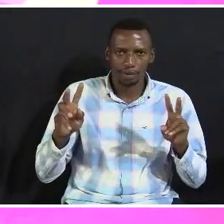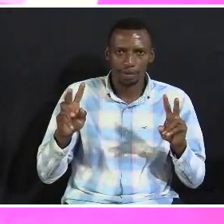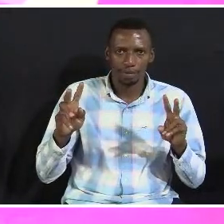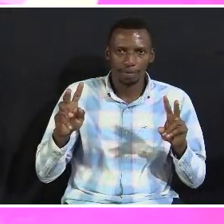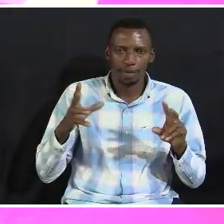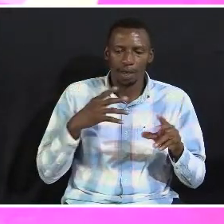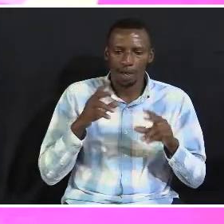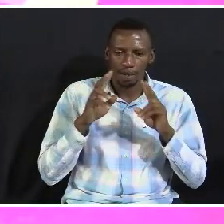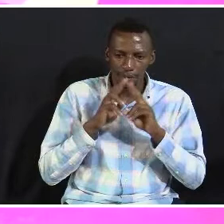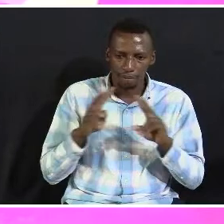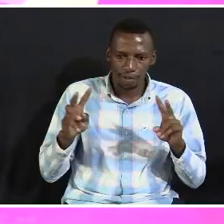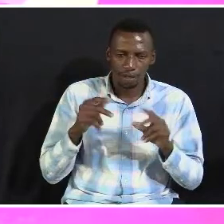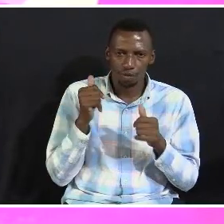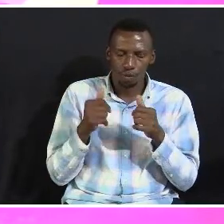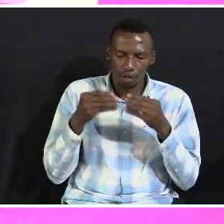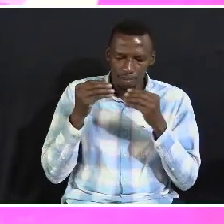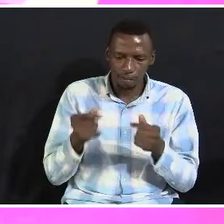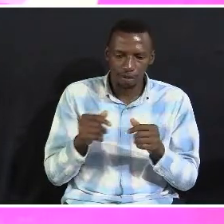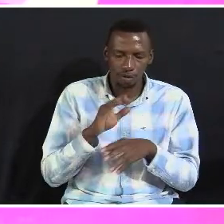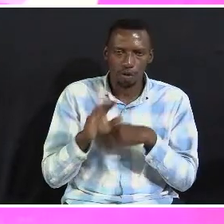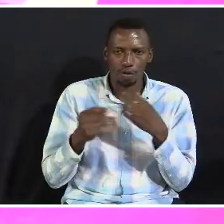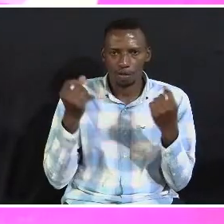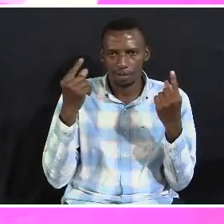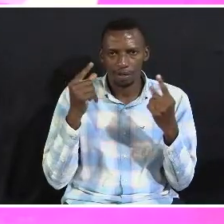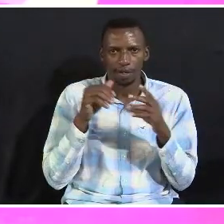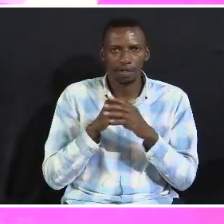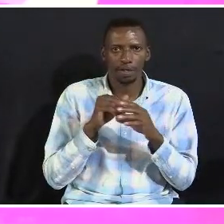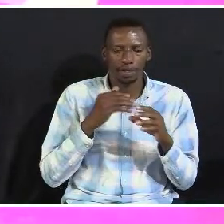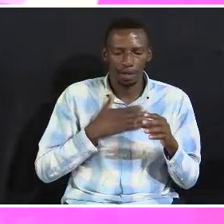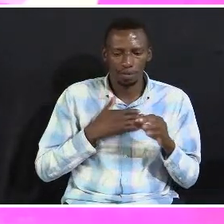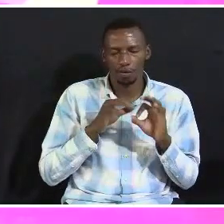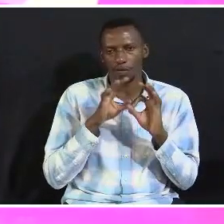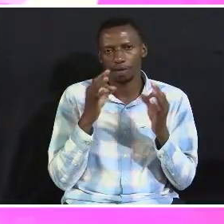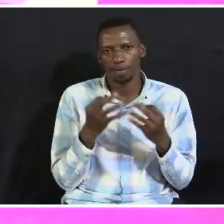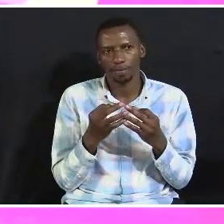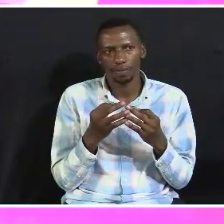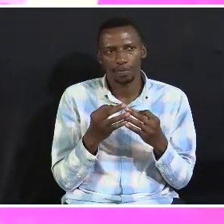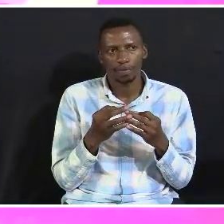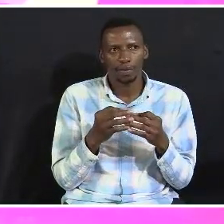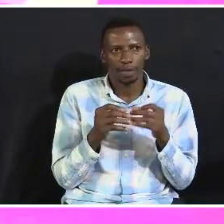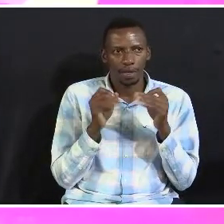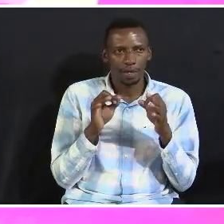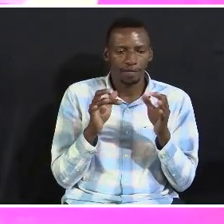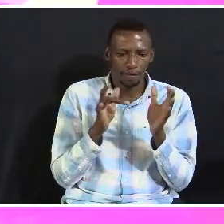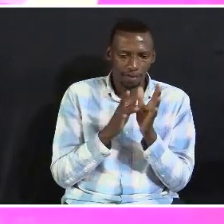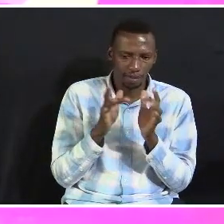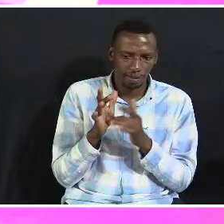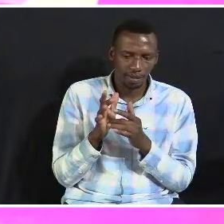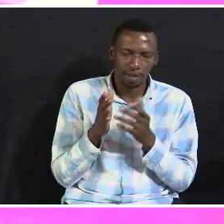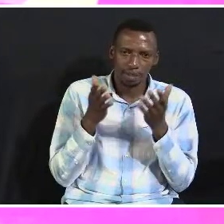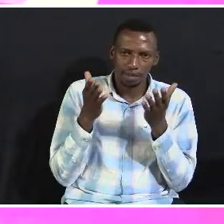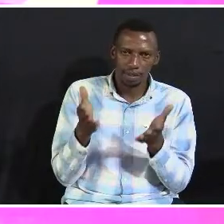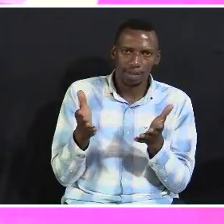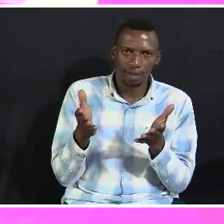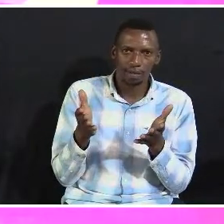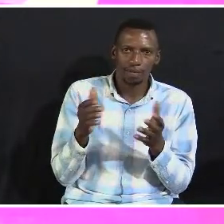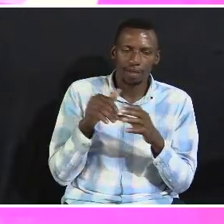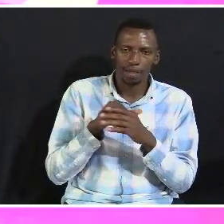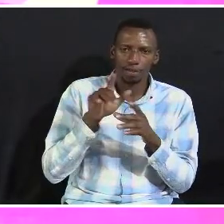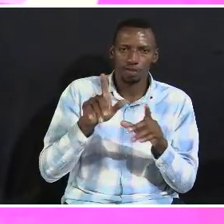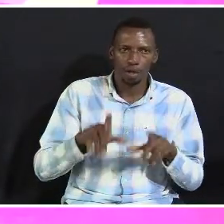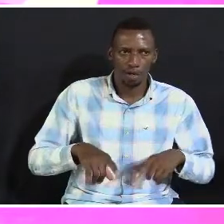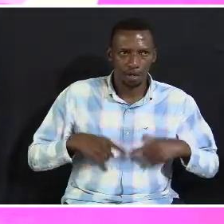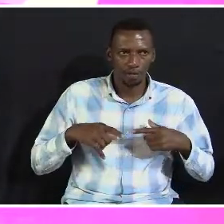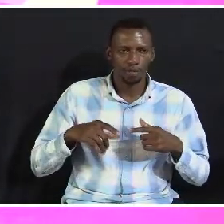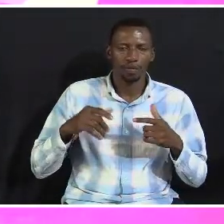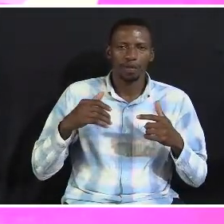the peace that surpasses all understanding in our families. When the Lamb of God who takes away the sin of the world is in our lives,